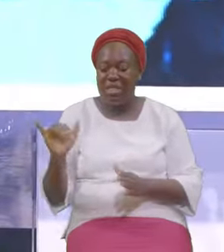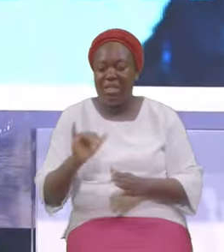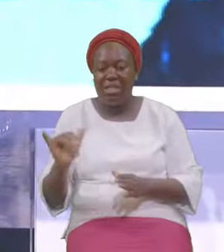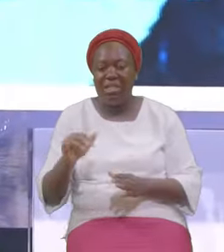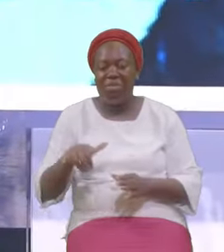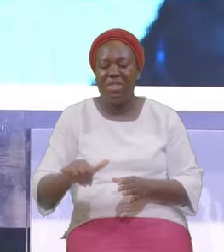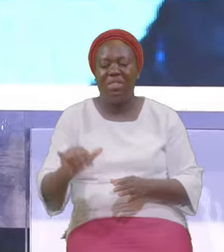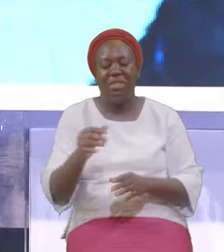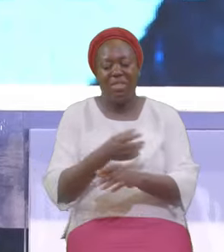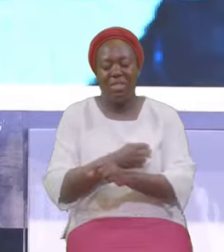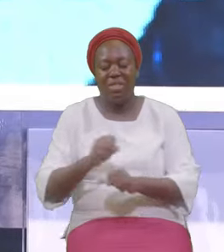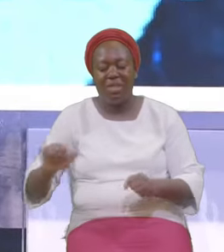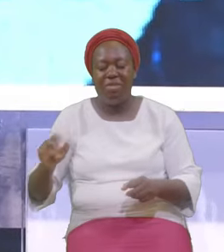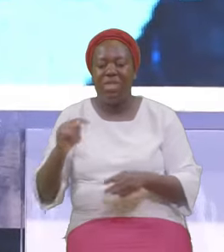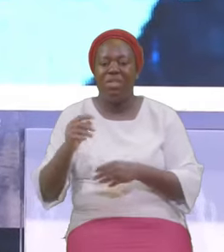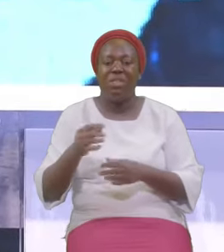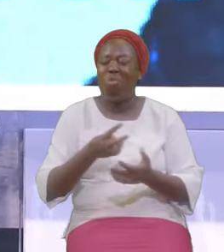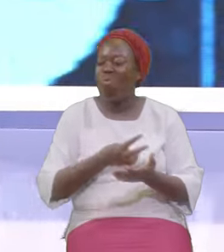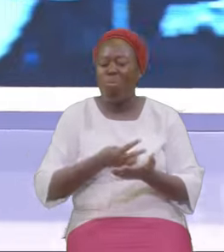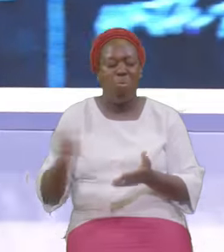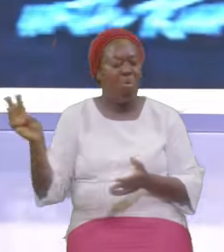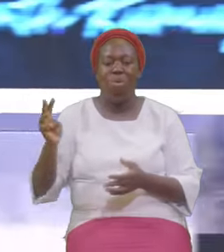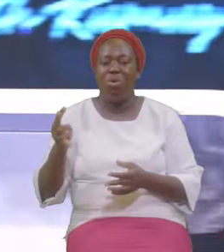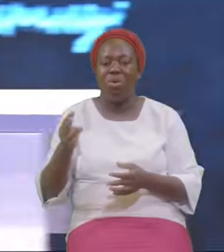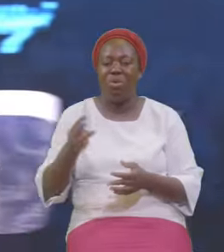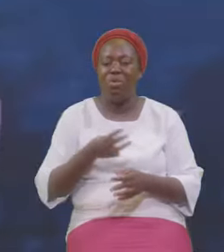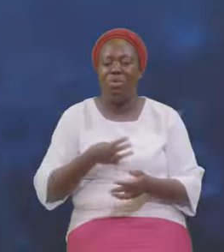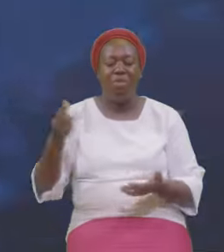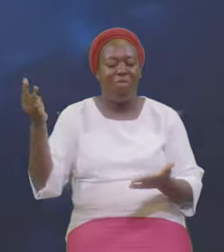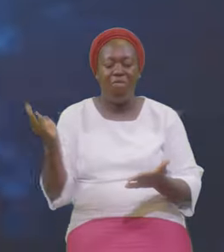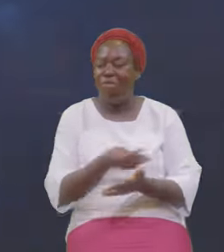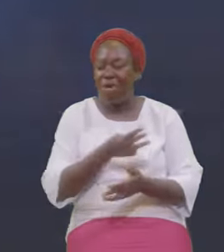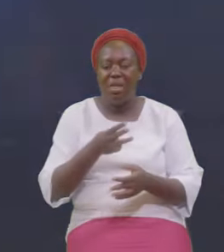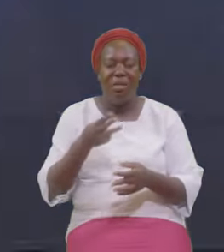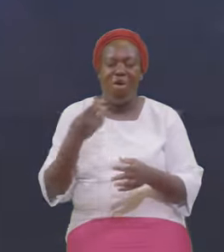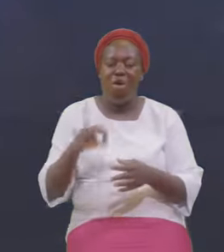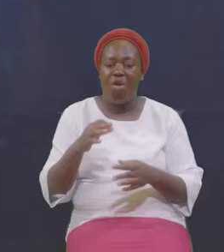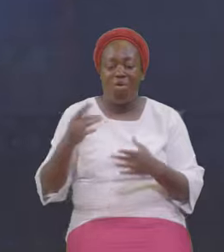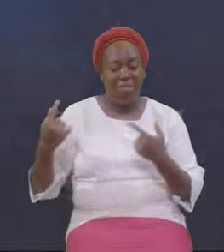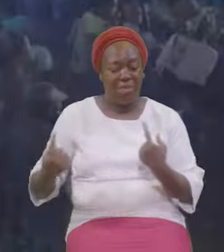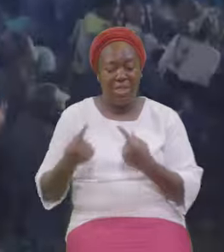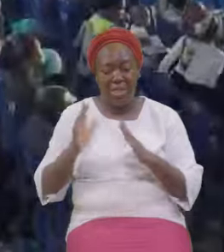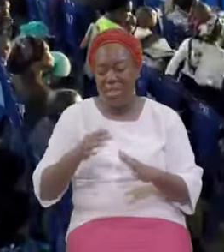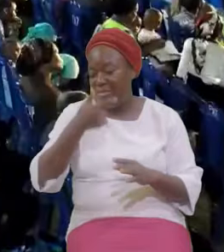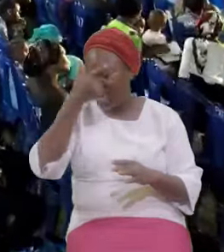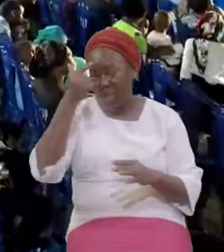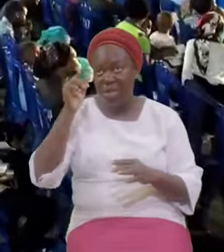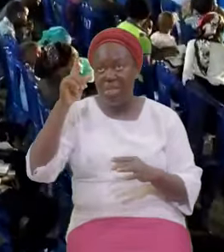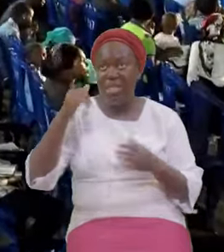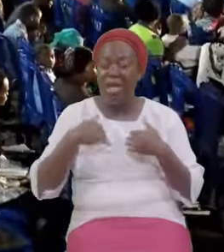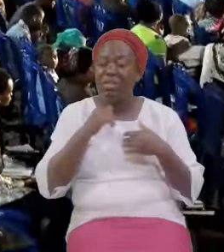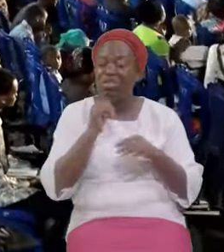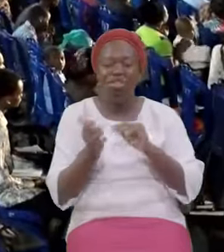the worst, the vilest of sinners, because he has not changed. He's still healing,